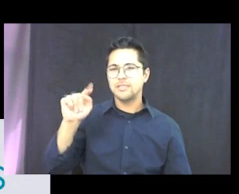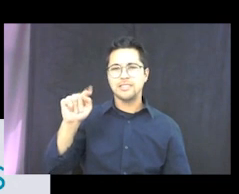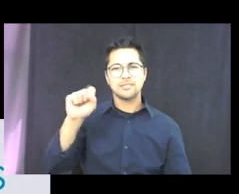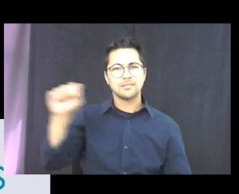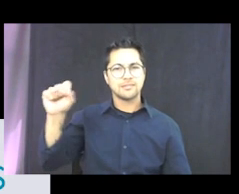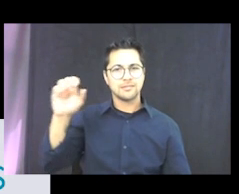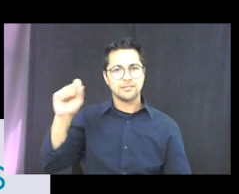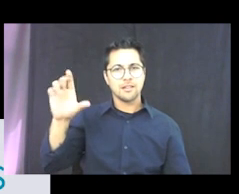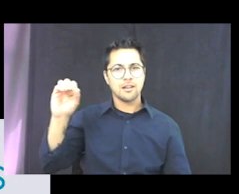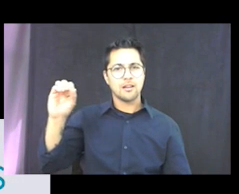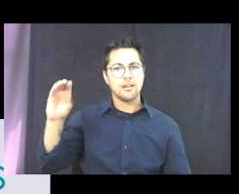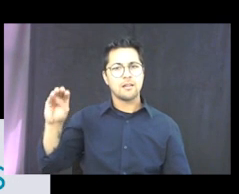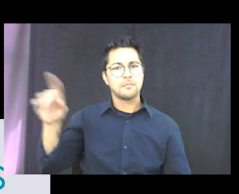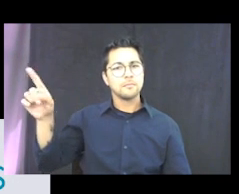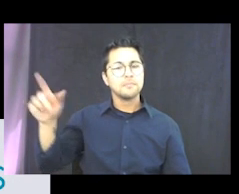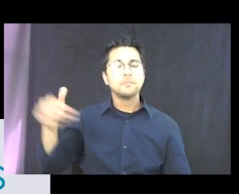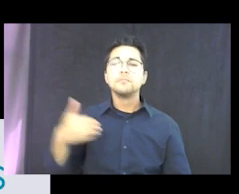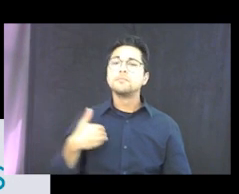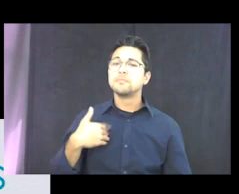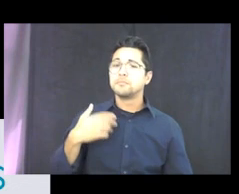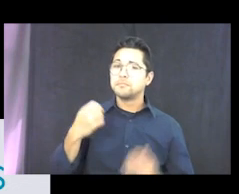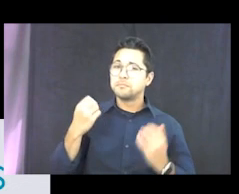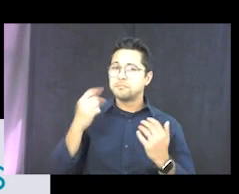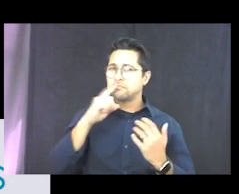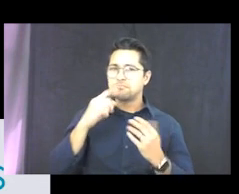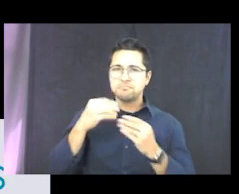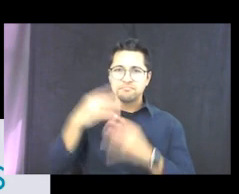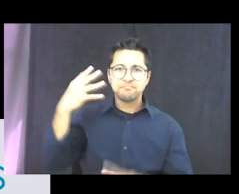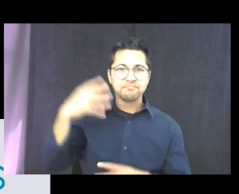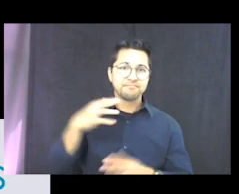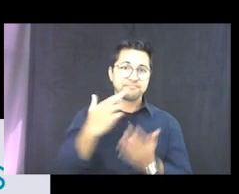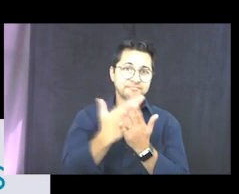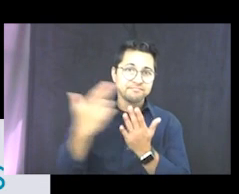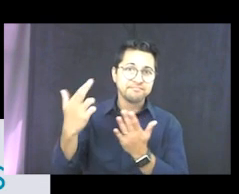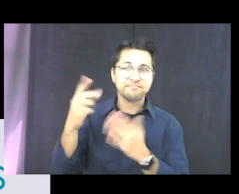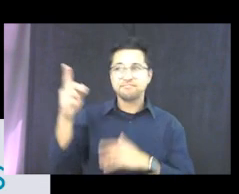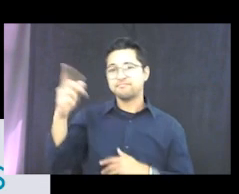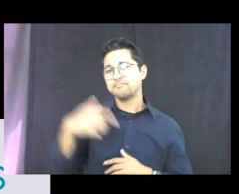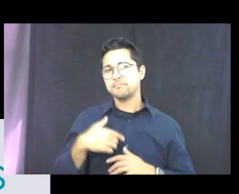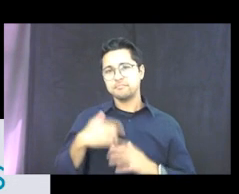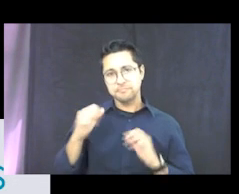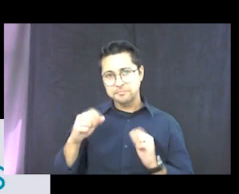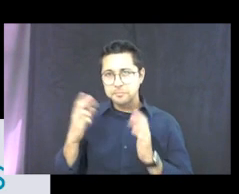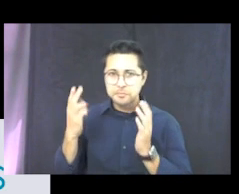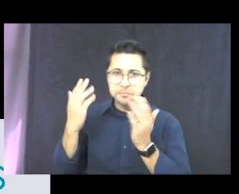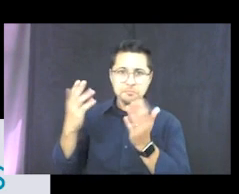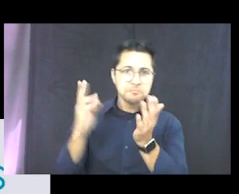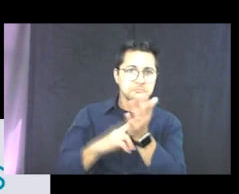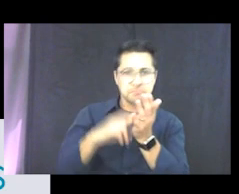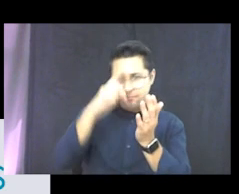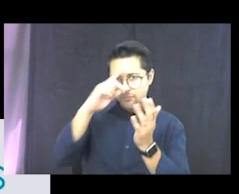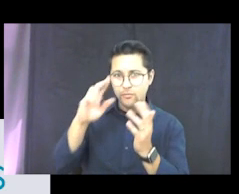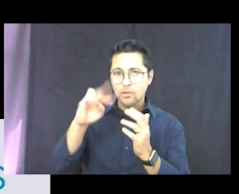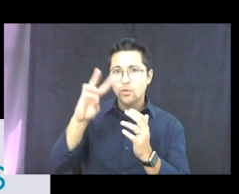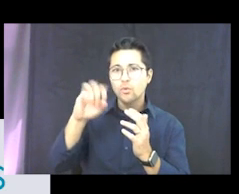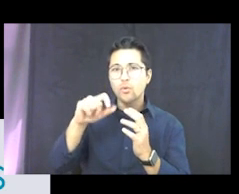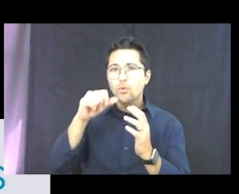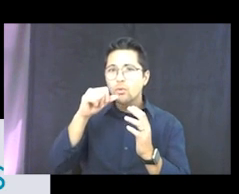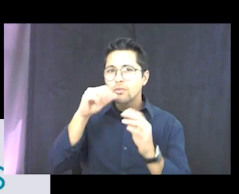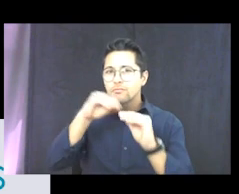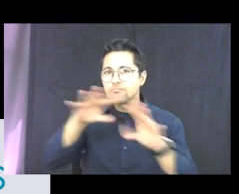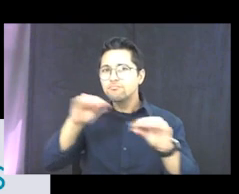tlc-mtss.com. And there's many layers. There's resources. Please feel free to sign up for our newsletters that come out